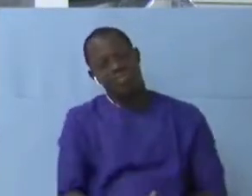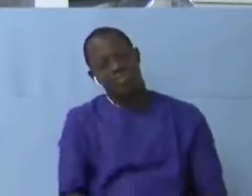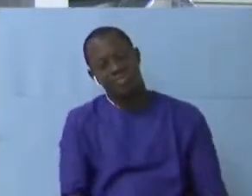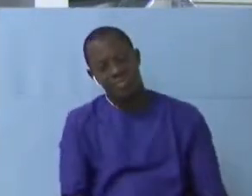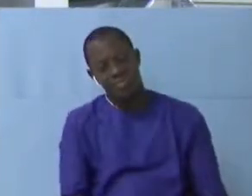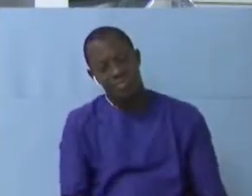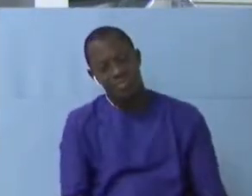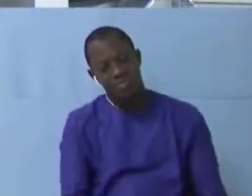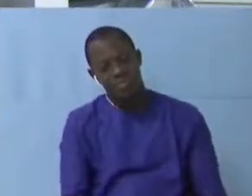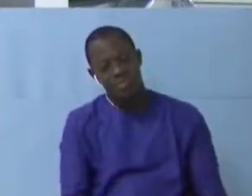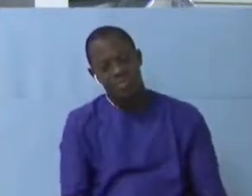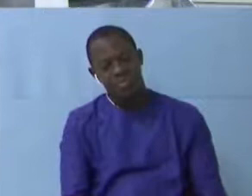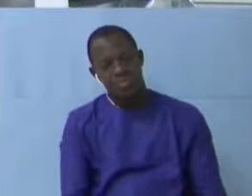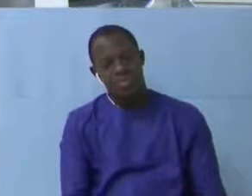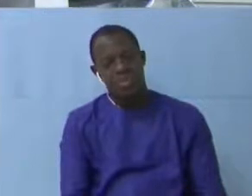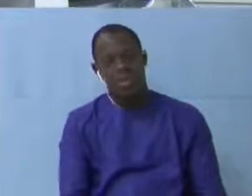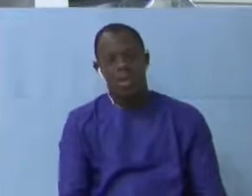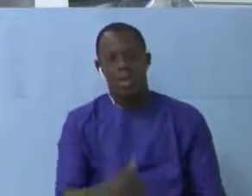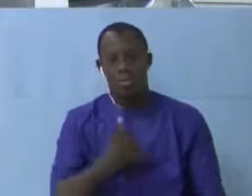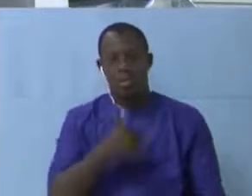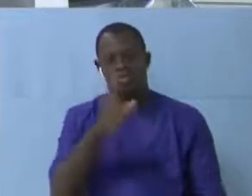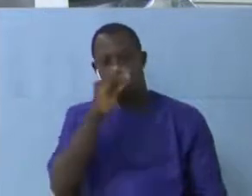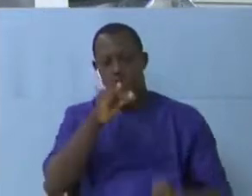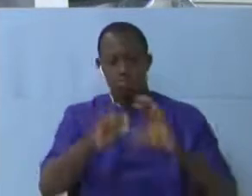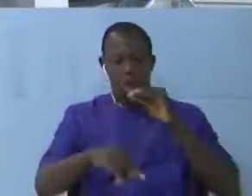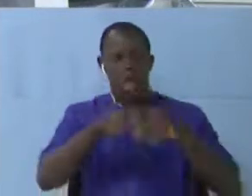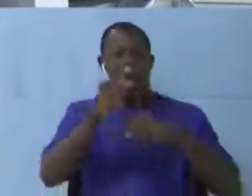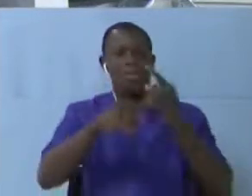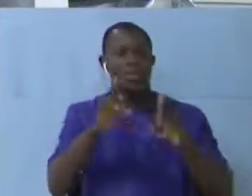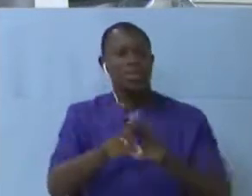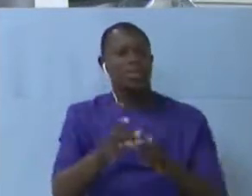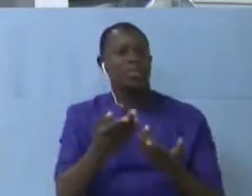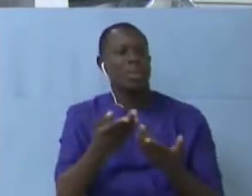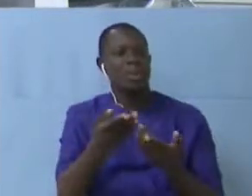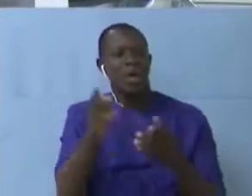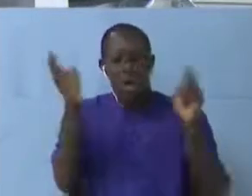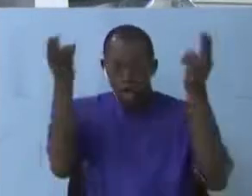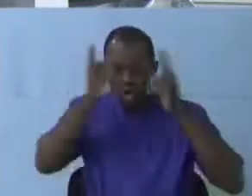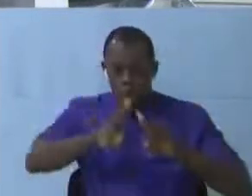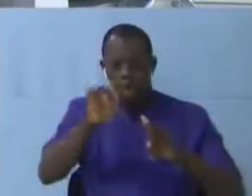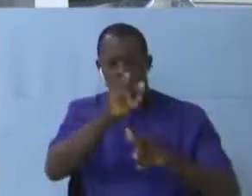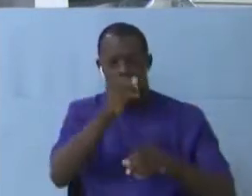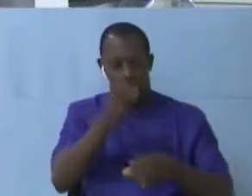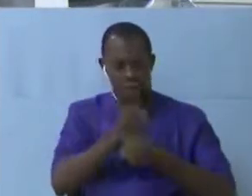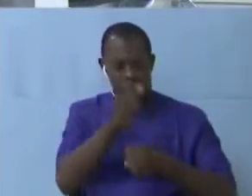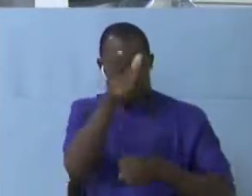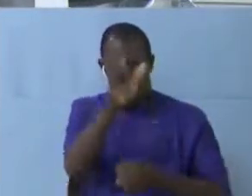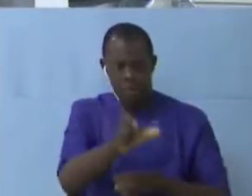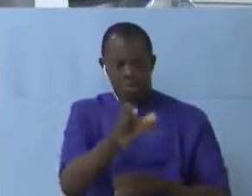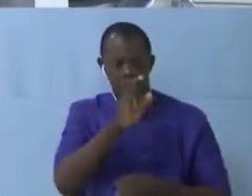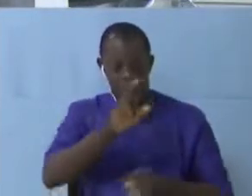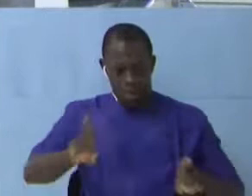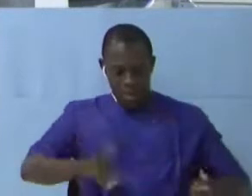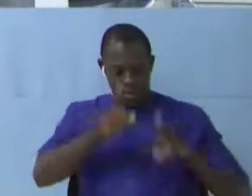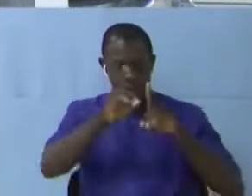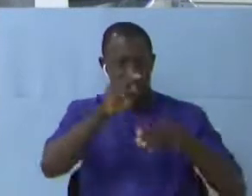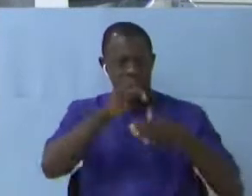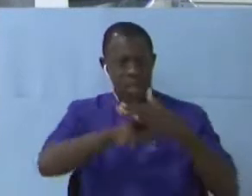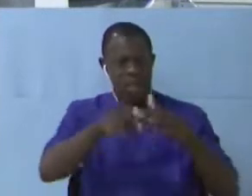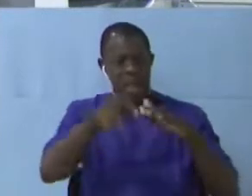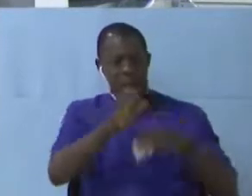sartaay démocratie. I have talked about the Indemnity Act, the NIA Act. I can give a full list. Wax naa tamit lu aju ci